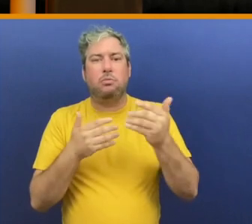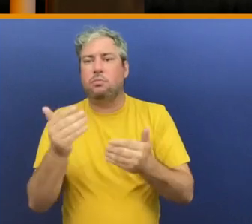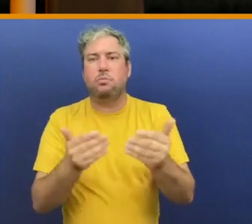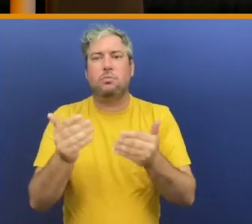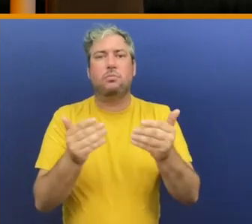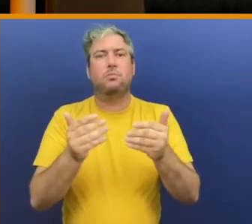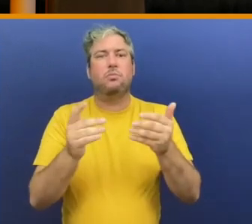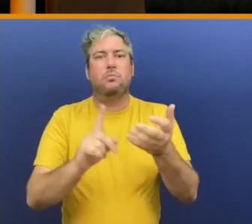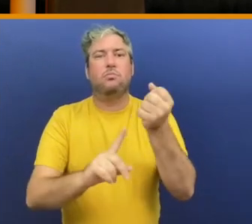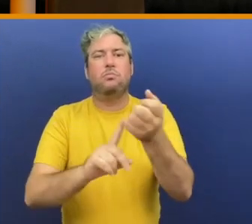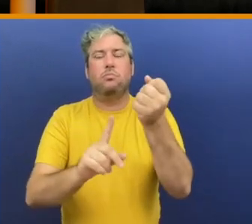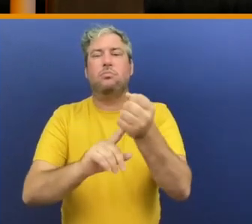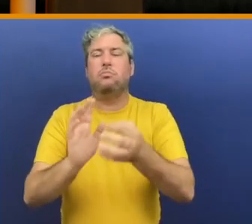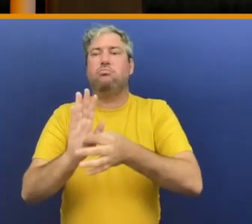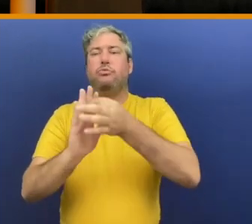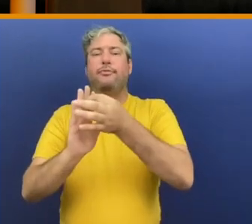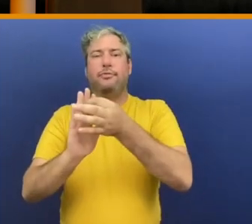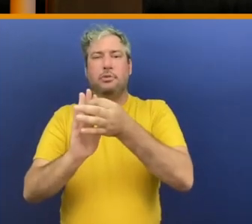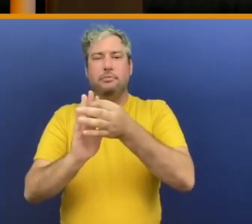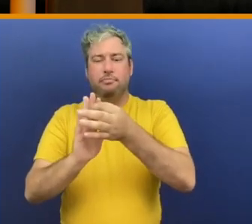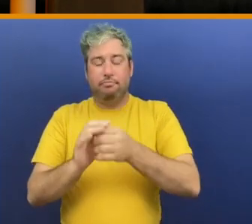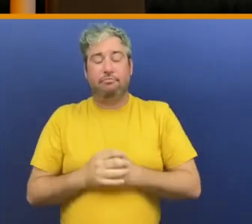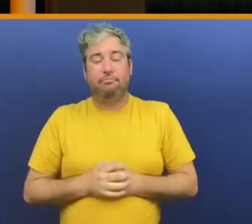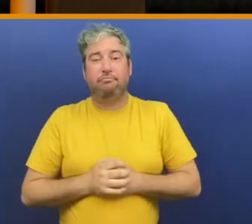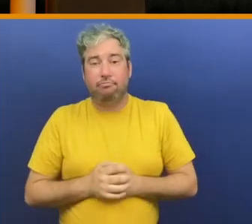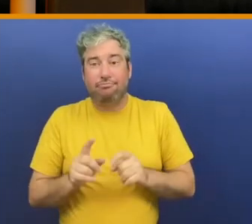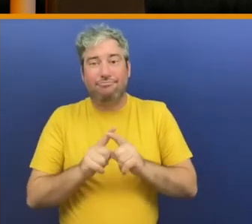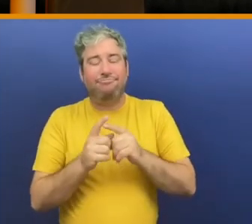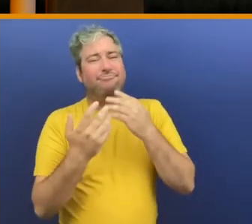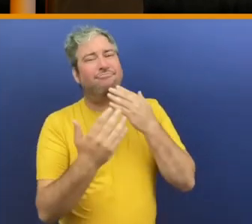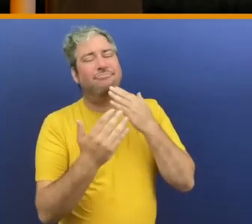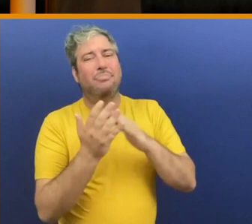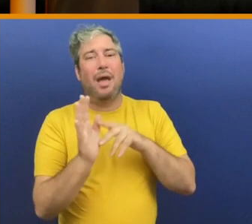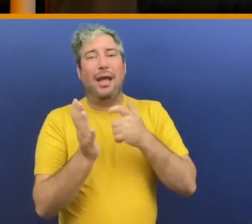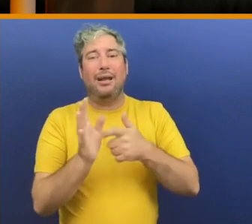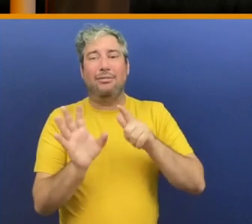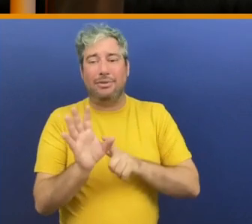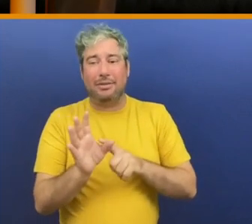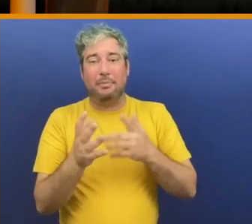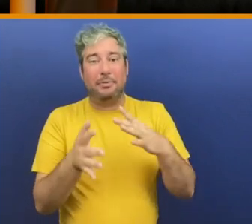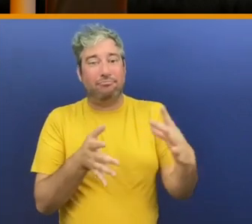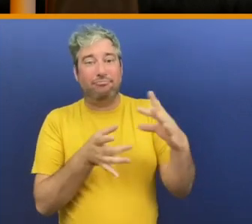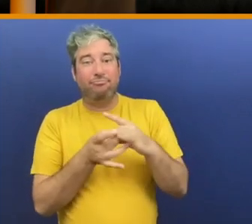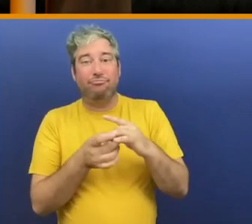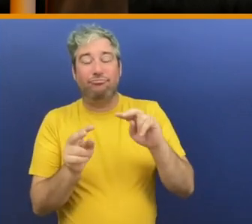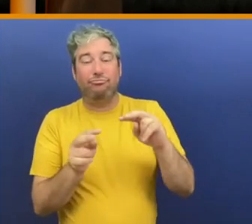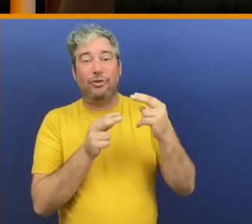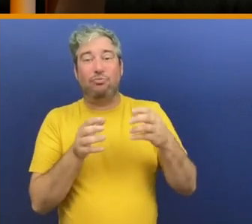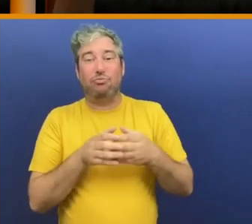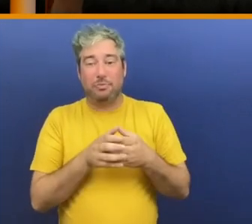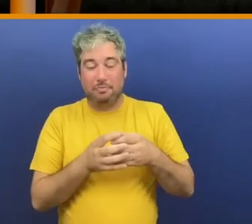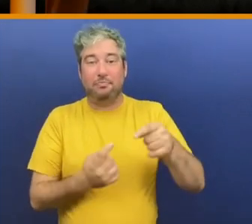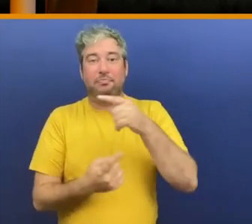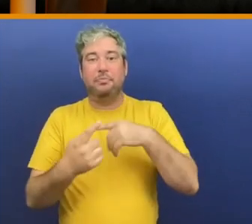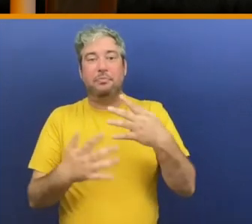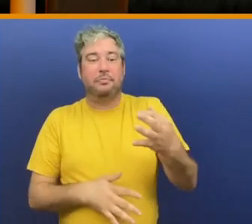just joined the review group. We were tasked with looking at how the party structures worked for organisations,